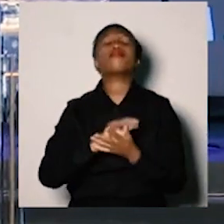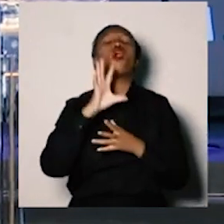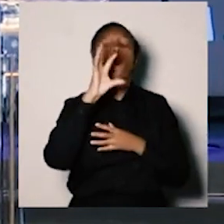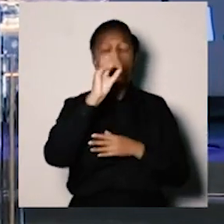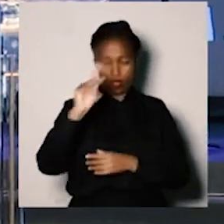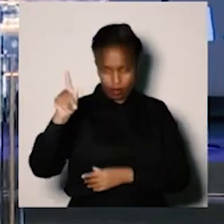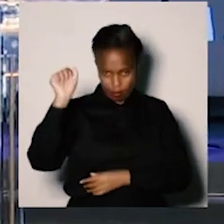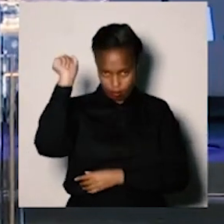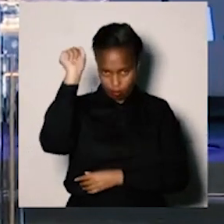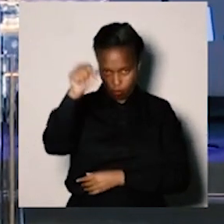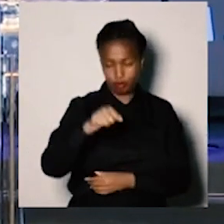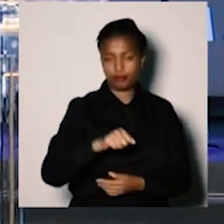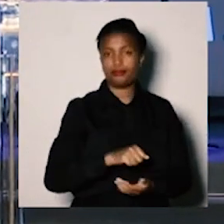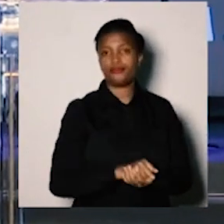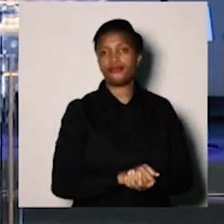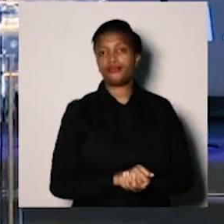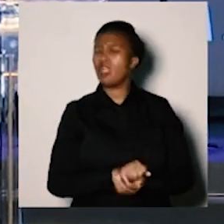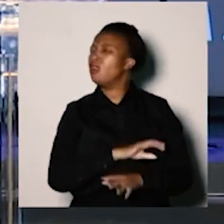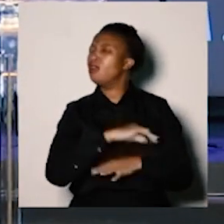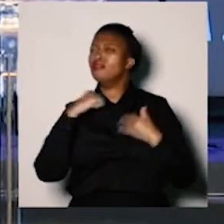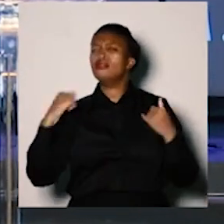King James.